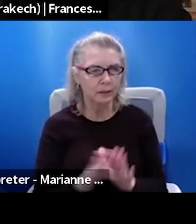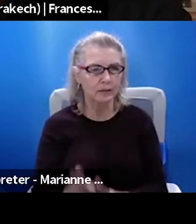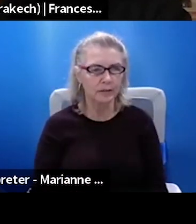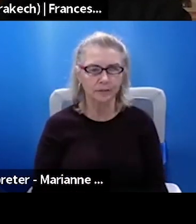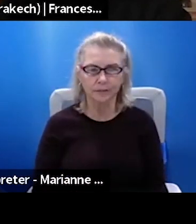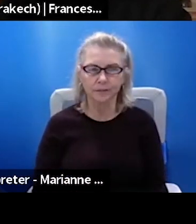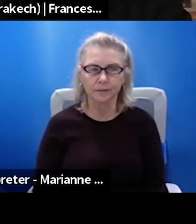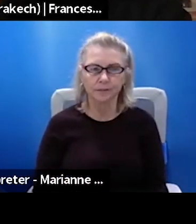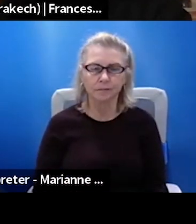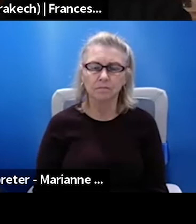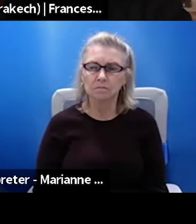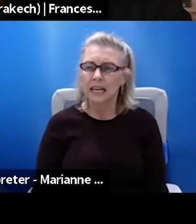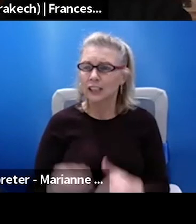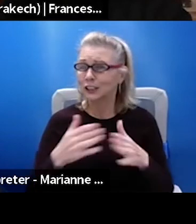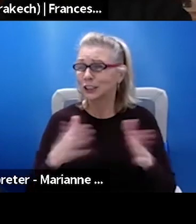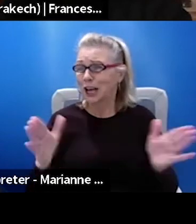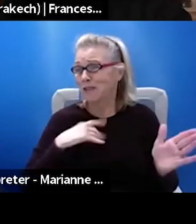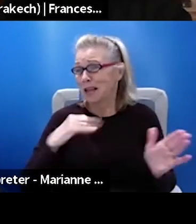I'm optimistic.